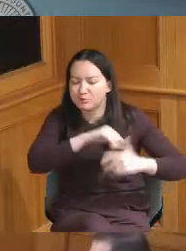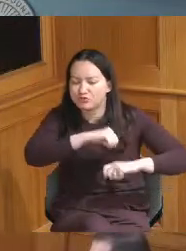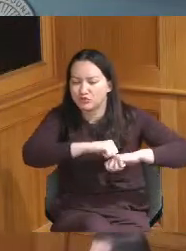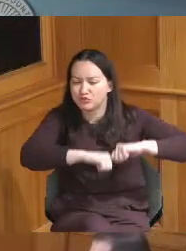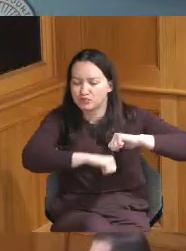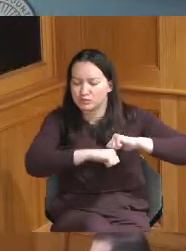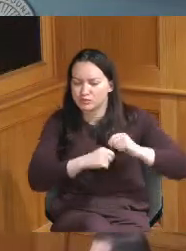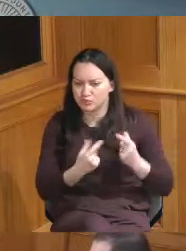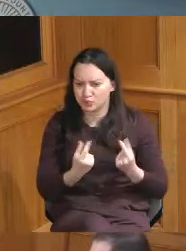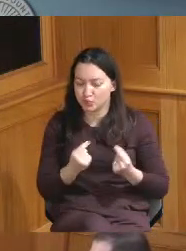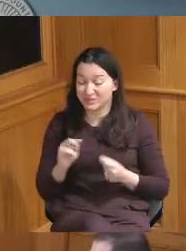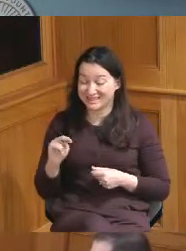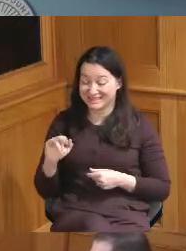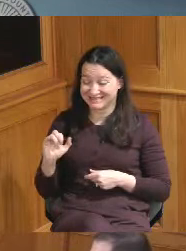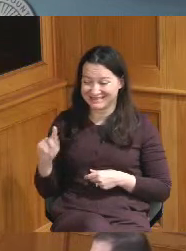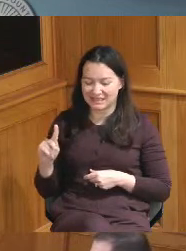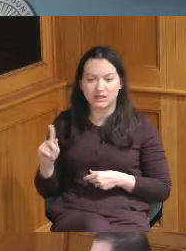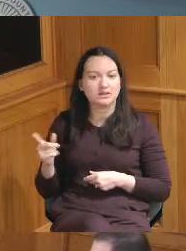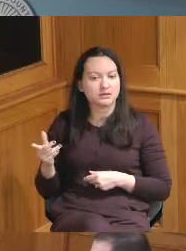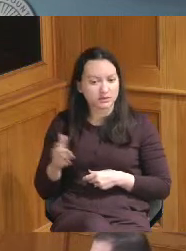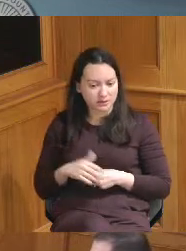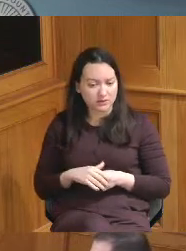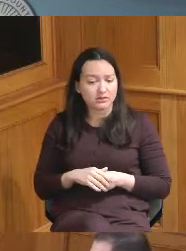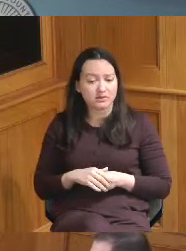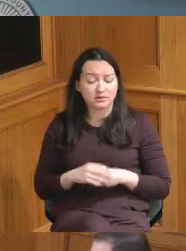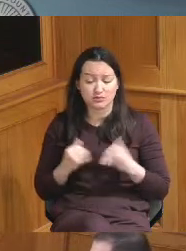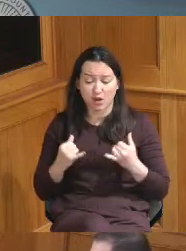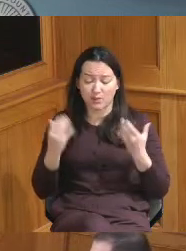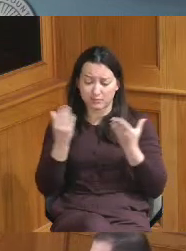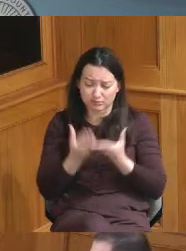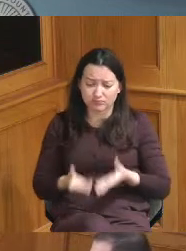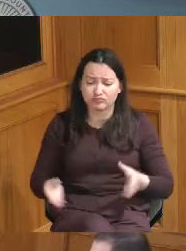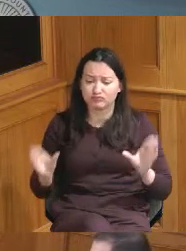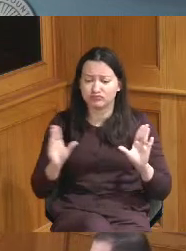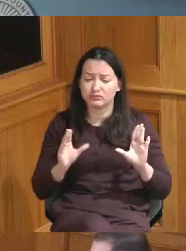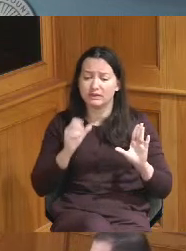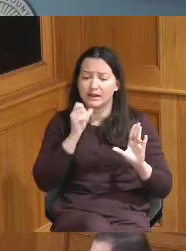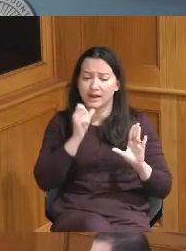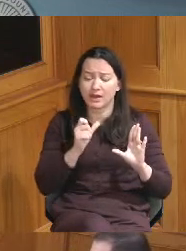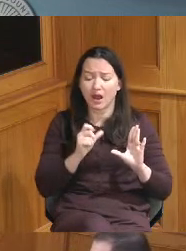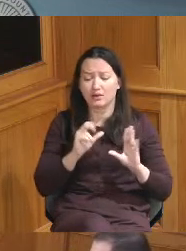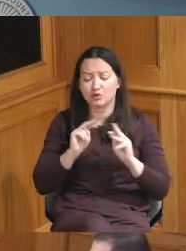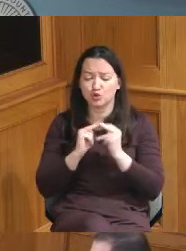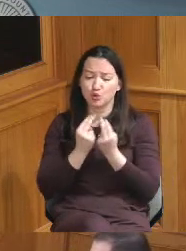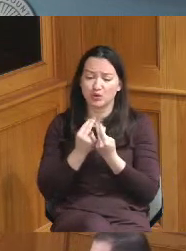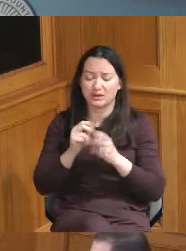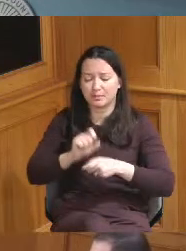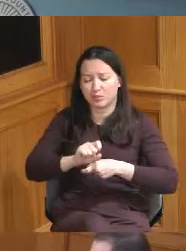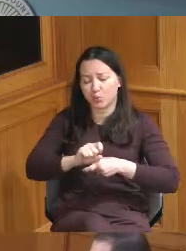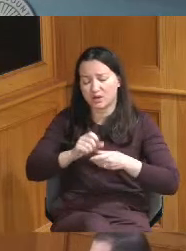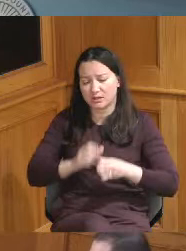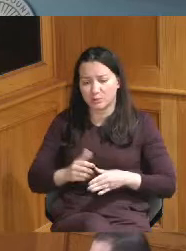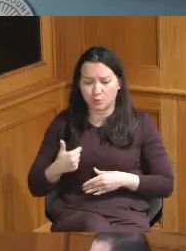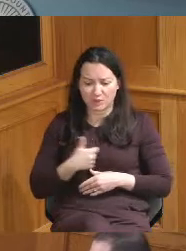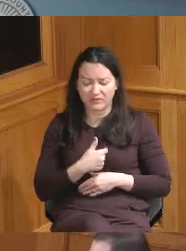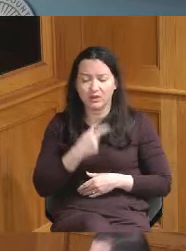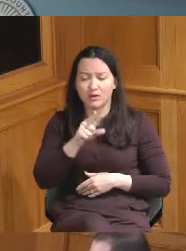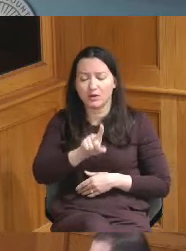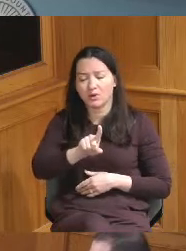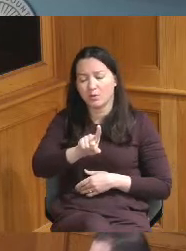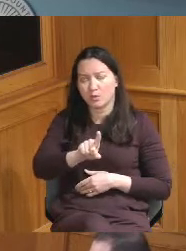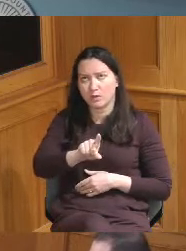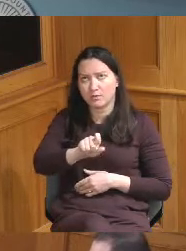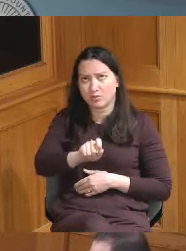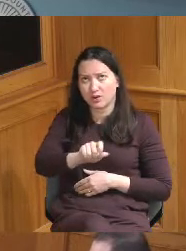does. Okay. At this point in time, for the broad base of non-bargaining employees, we did do a 1.5, I think it